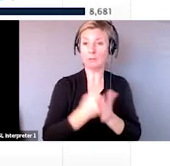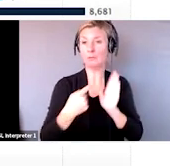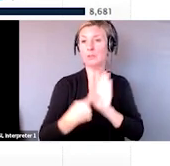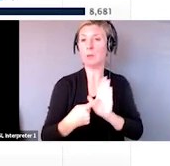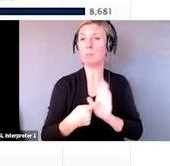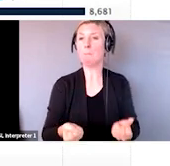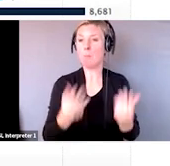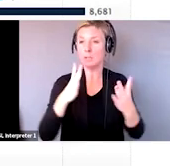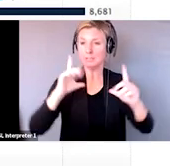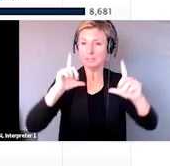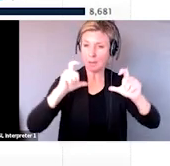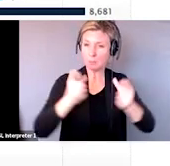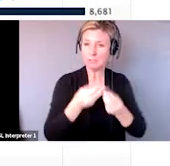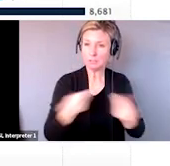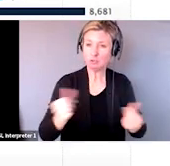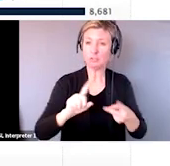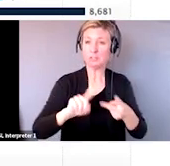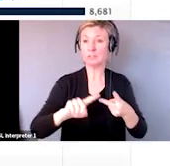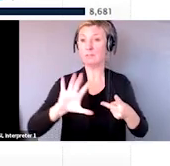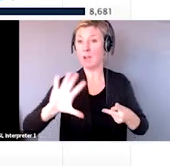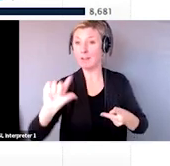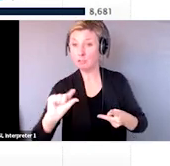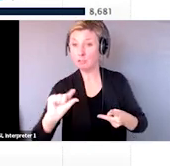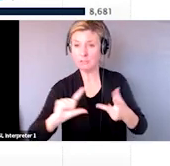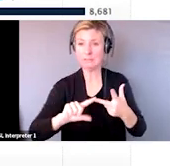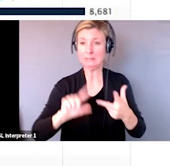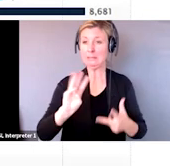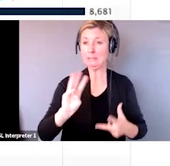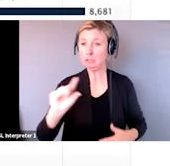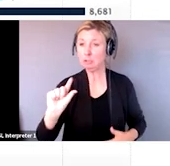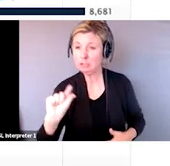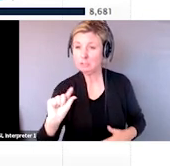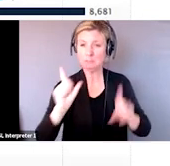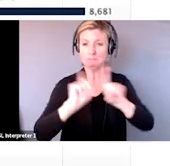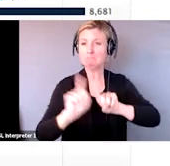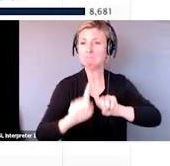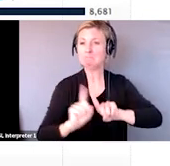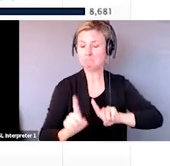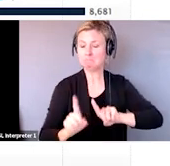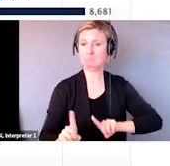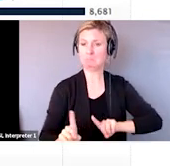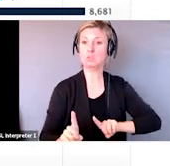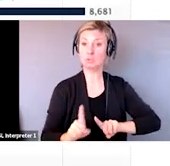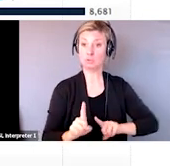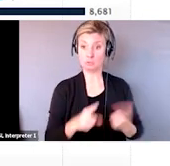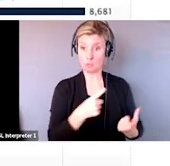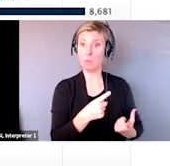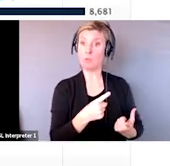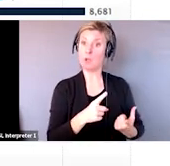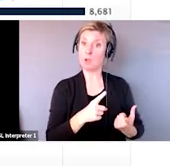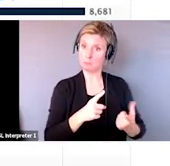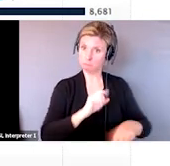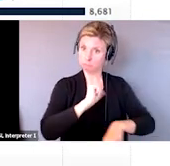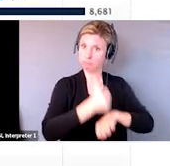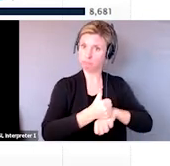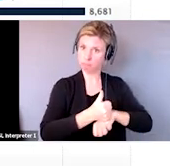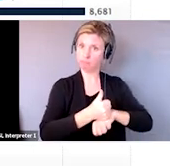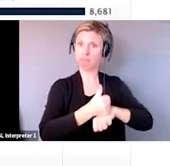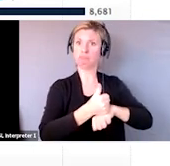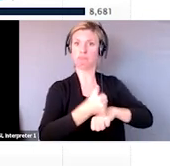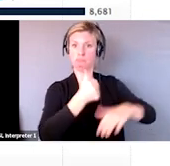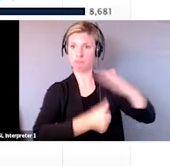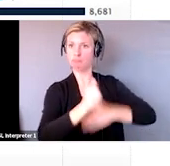solutions, 5G, 6G, and all of those things are found. They commercialize that technology in their Galaxy